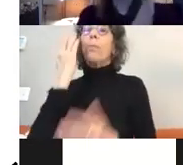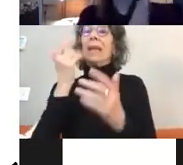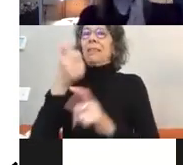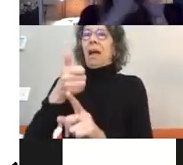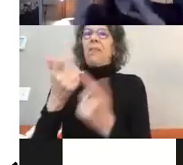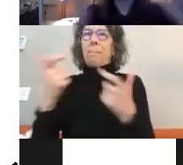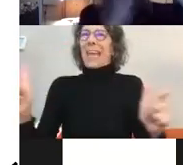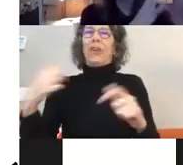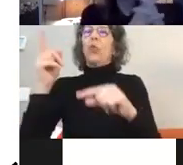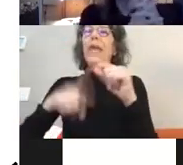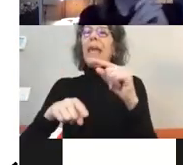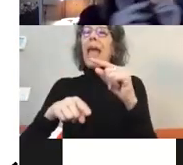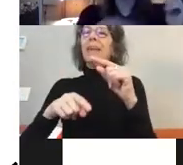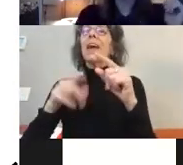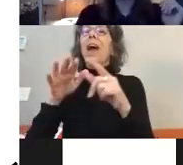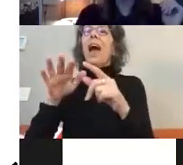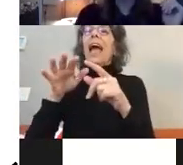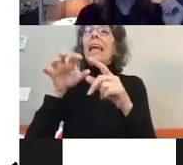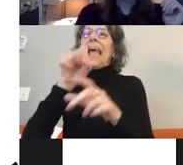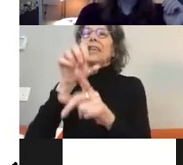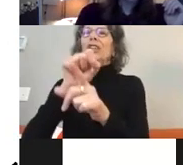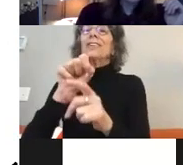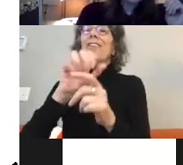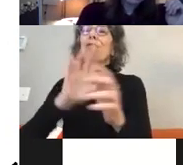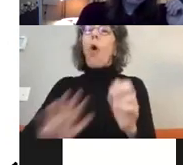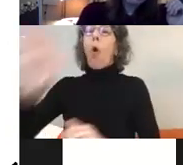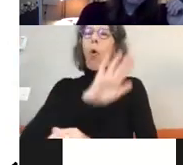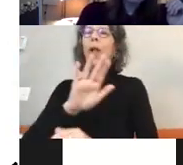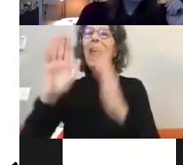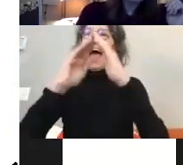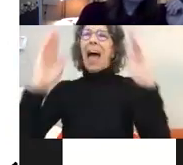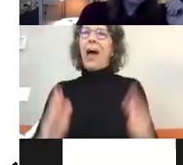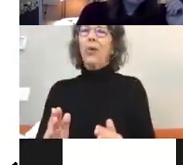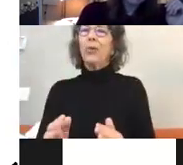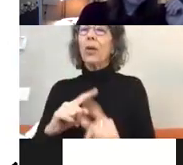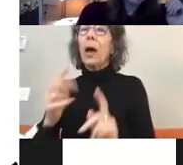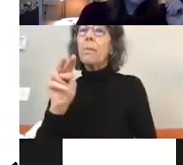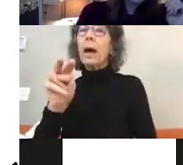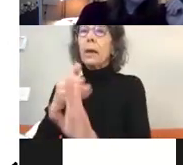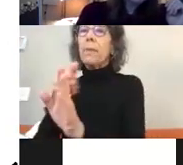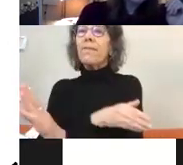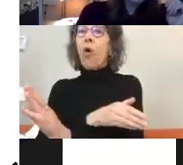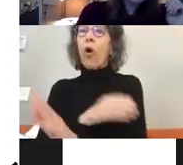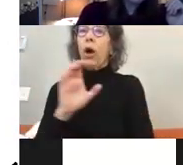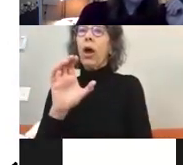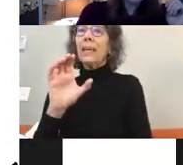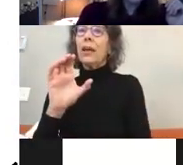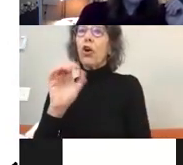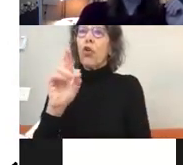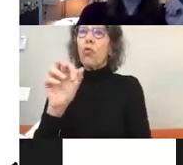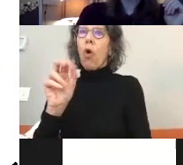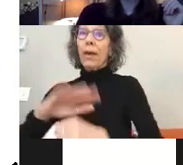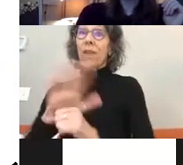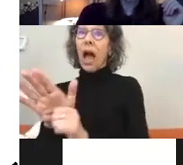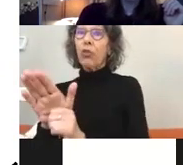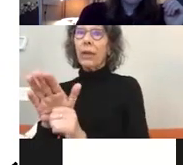and so he can get outside the coverage area. But look at this, like before the coronavirus lockdown, you can see that this patient